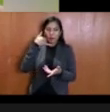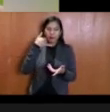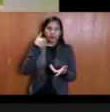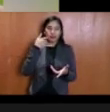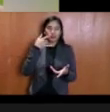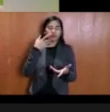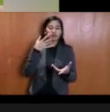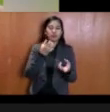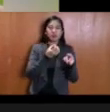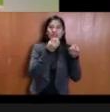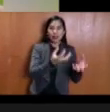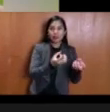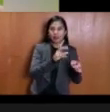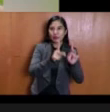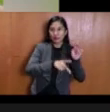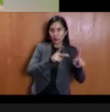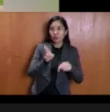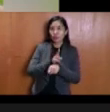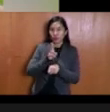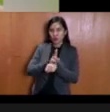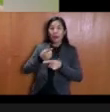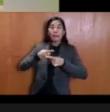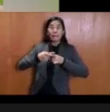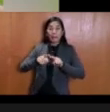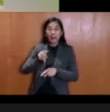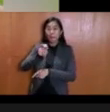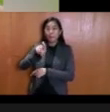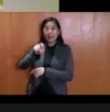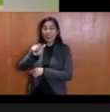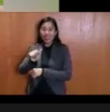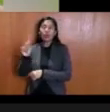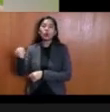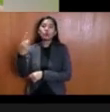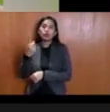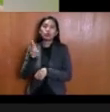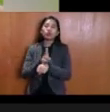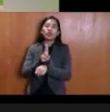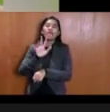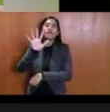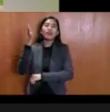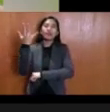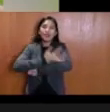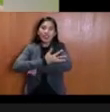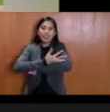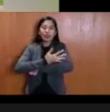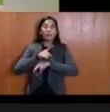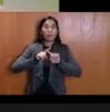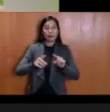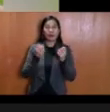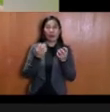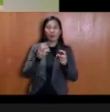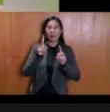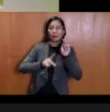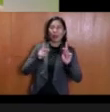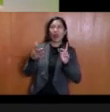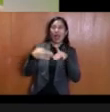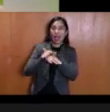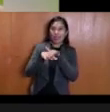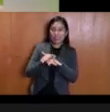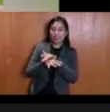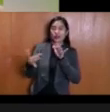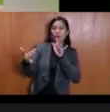by Meta 5 days to reach 100 million users. So when you have that scale and that